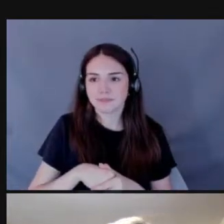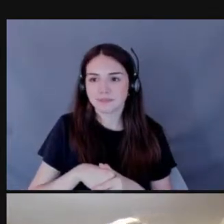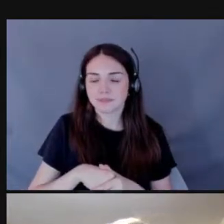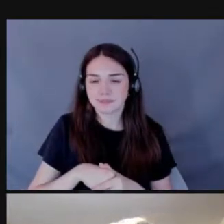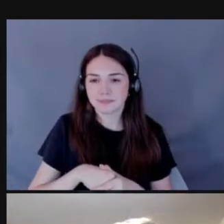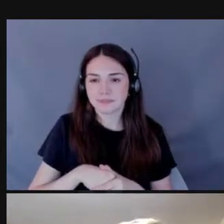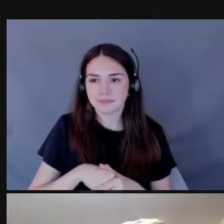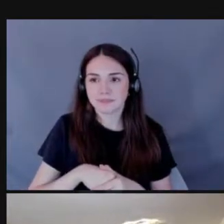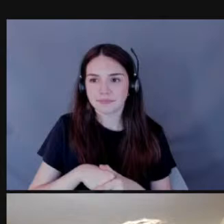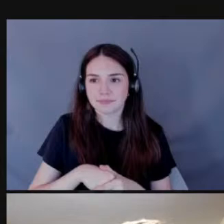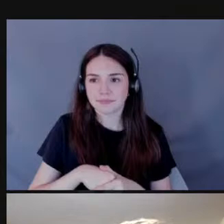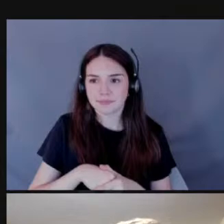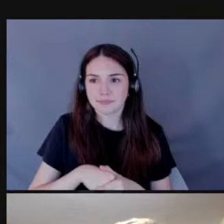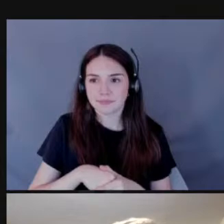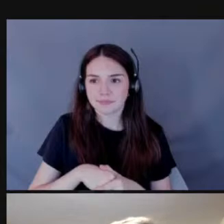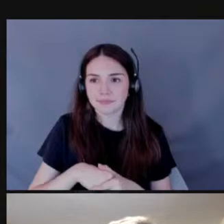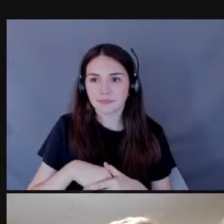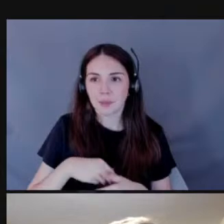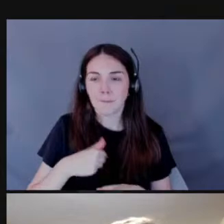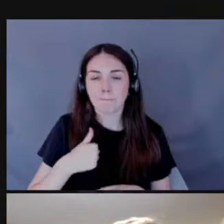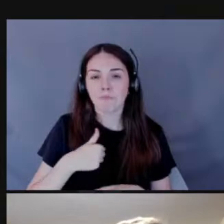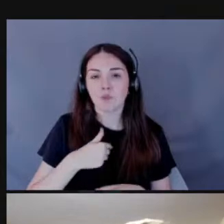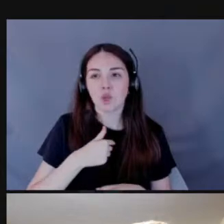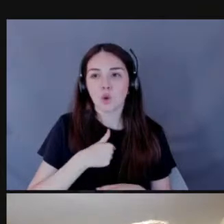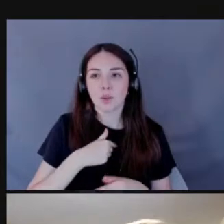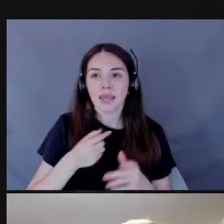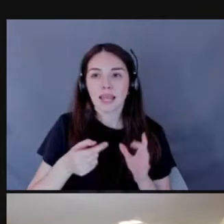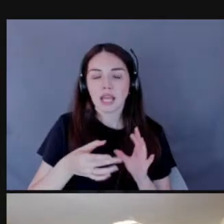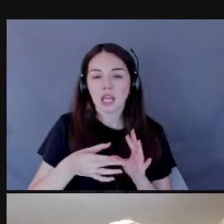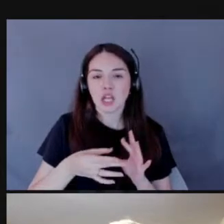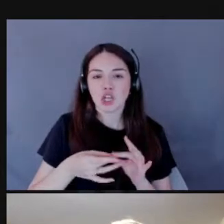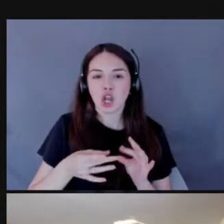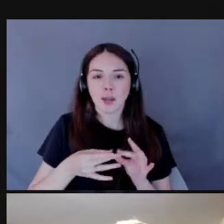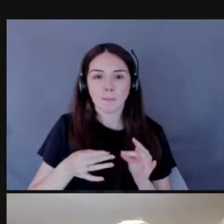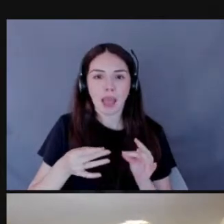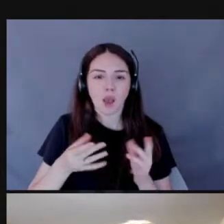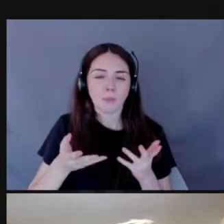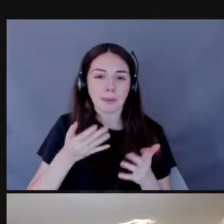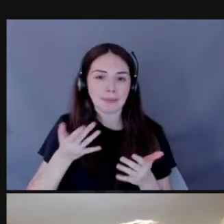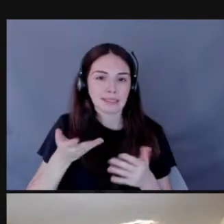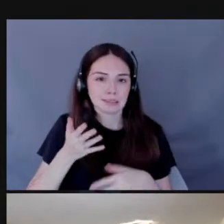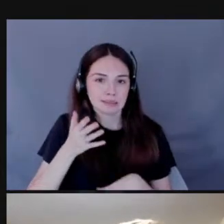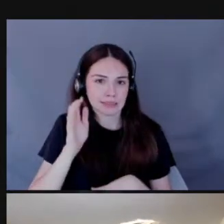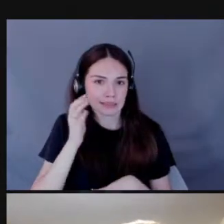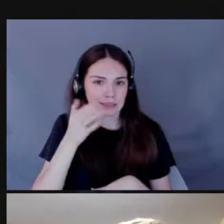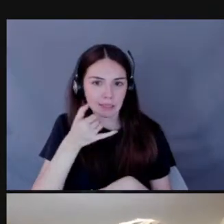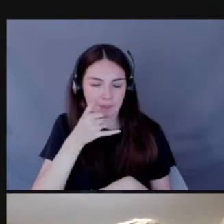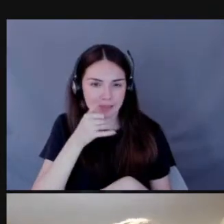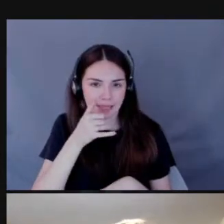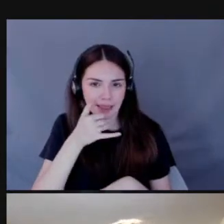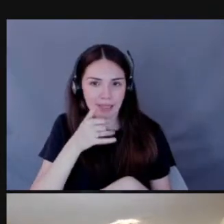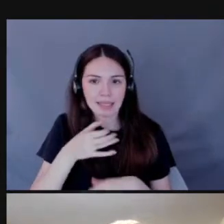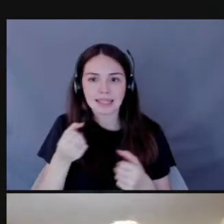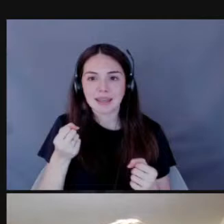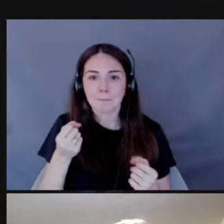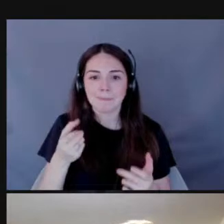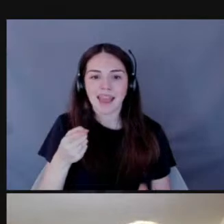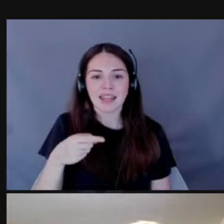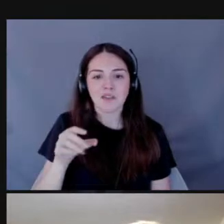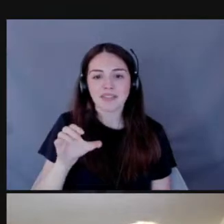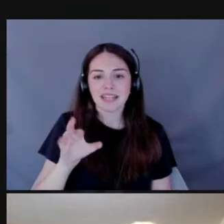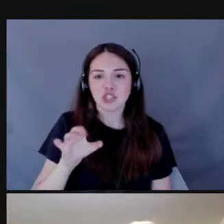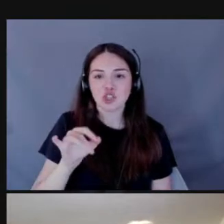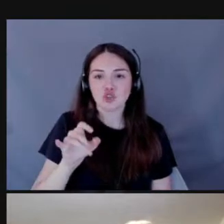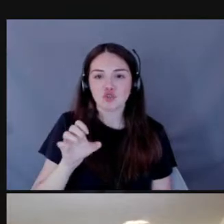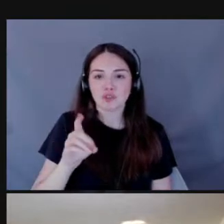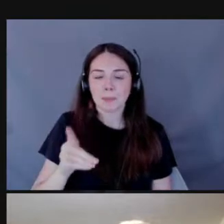can talk an awful lot about how sort of silly that might seem to us. A lot of these cryptids, have been debunked.